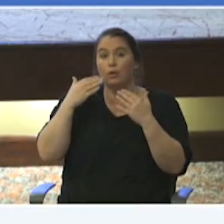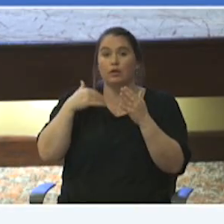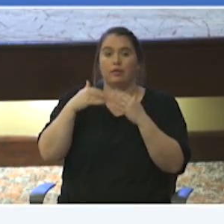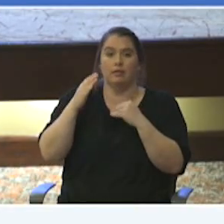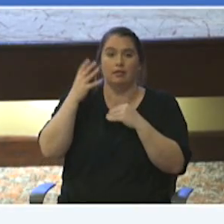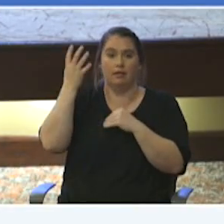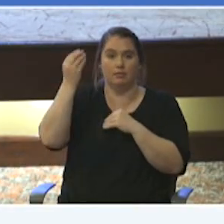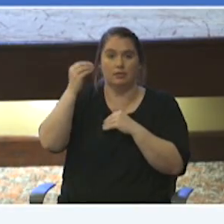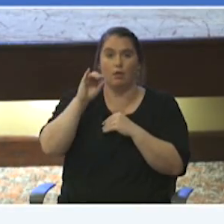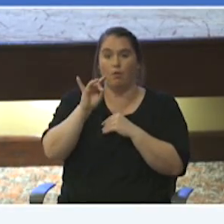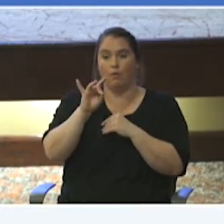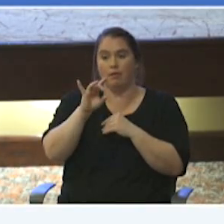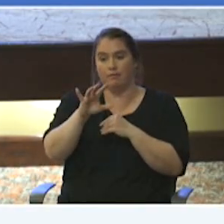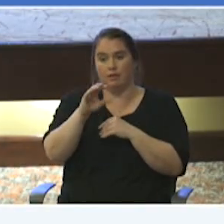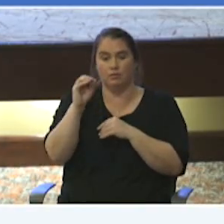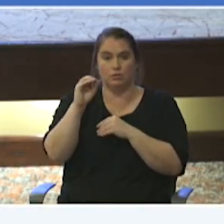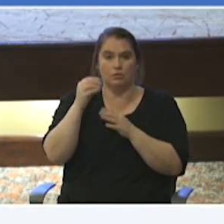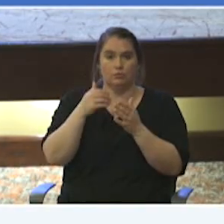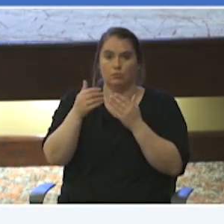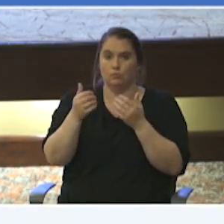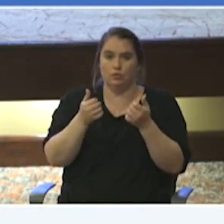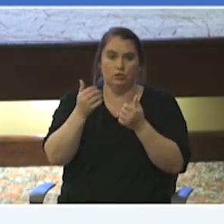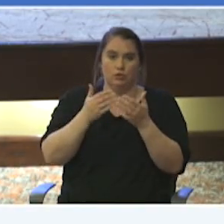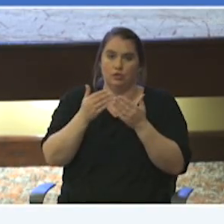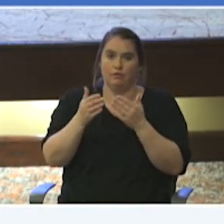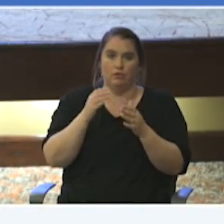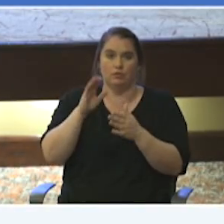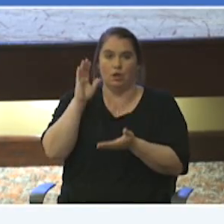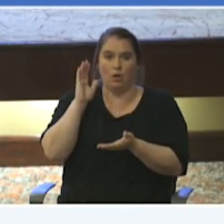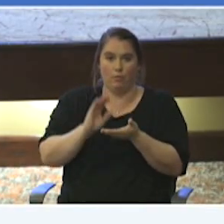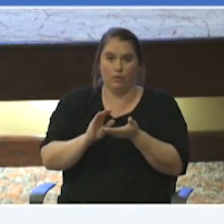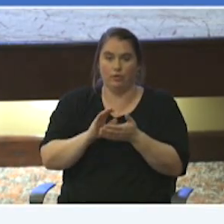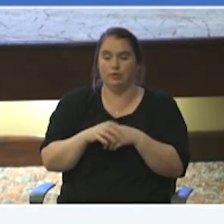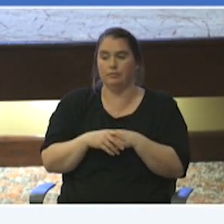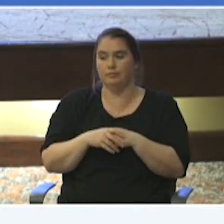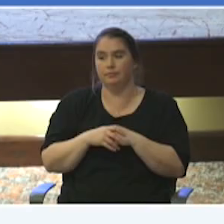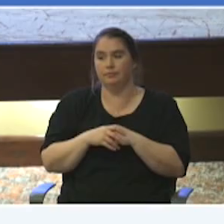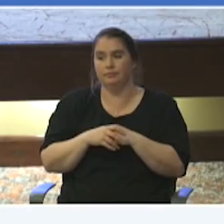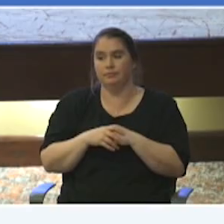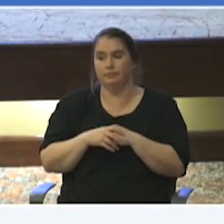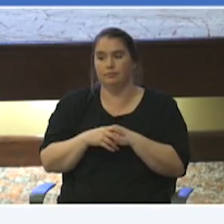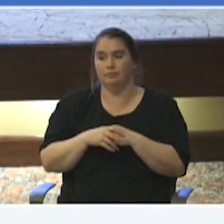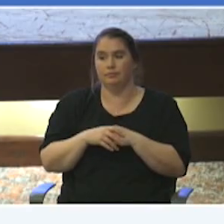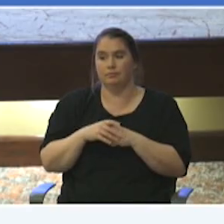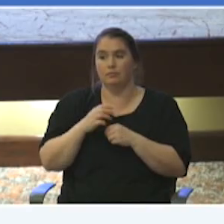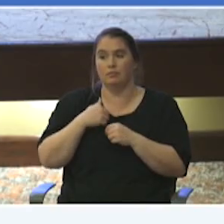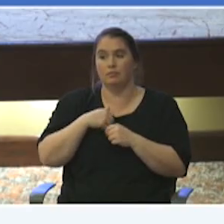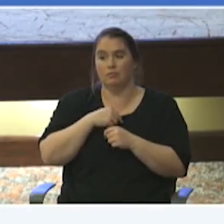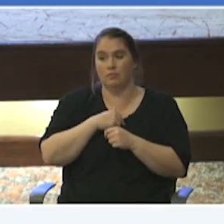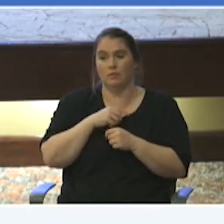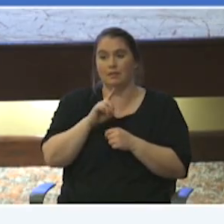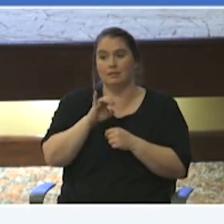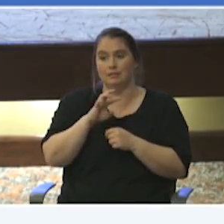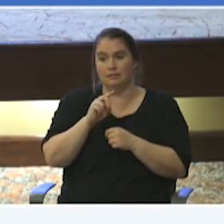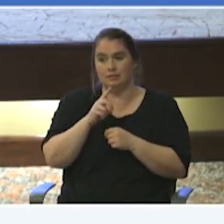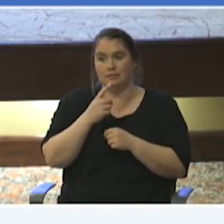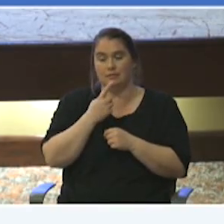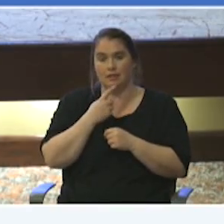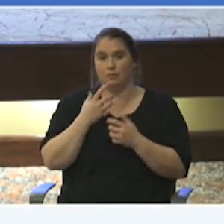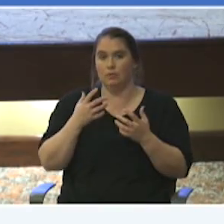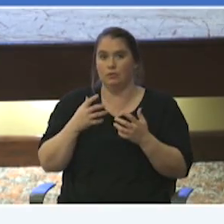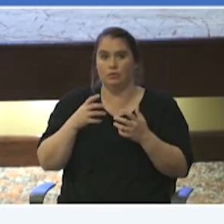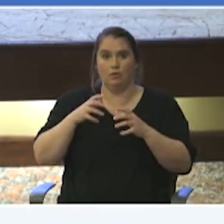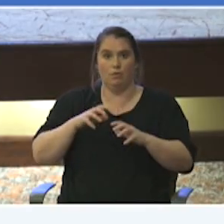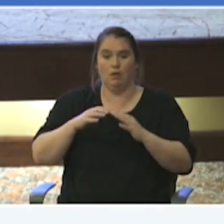or 85 degrees, whichever is lower. And we did add that, Mayor, we did add that we don't want you to cool lower